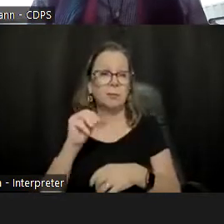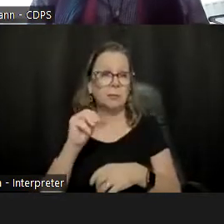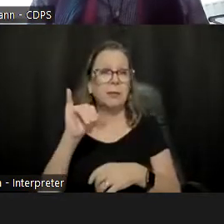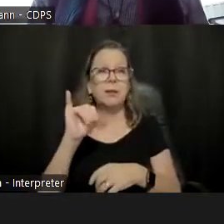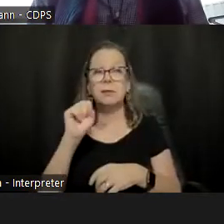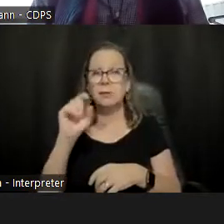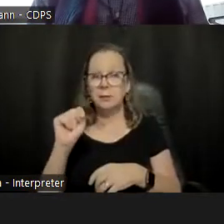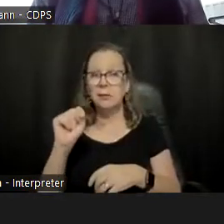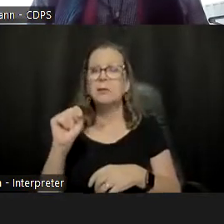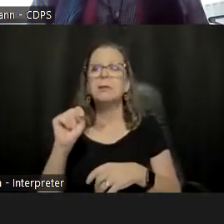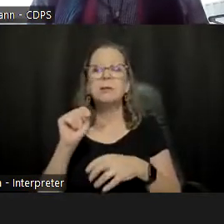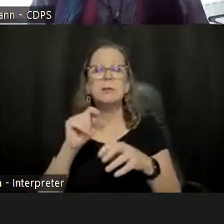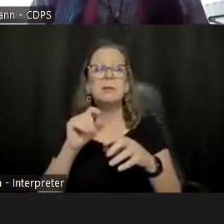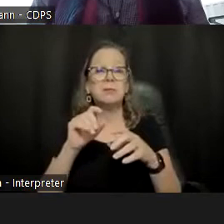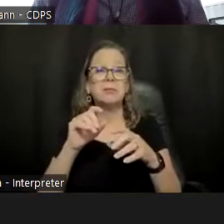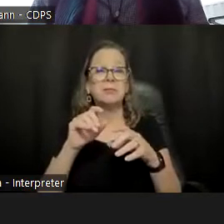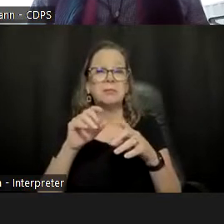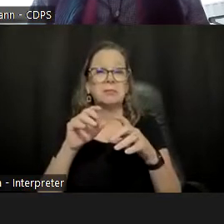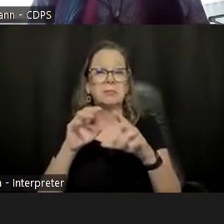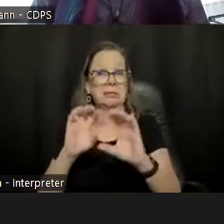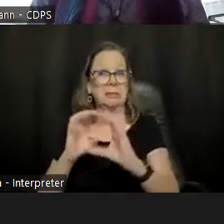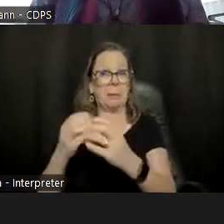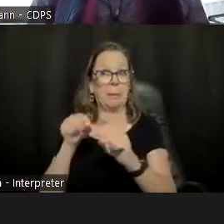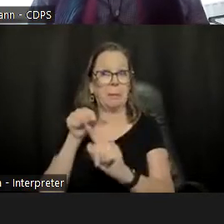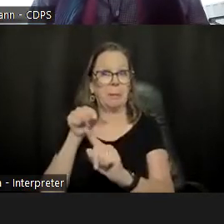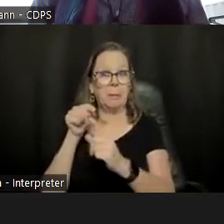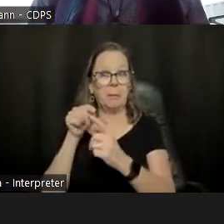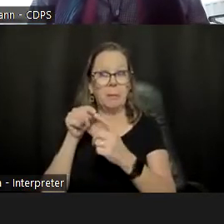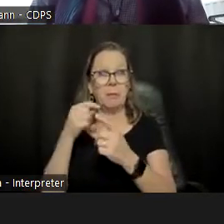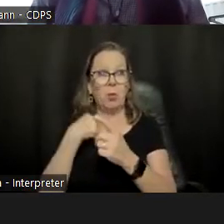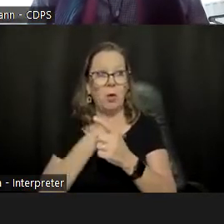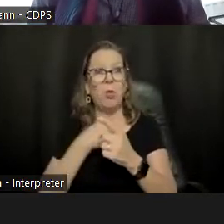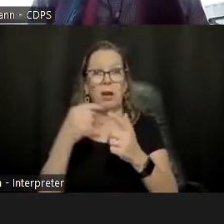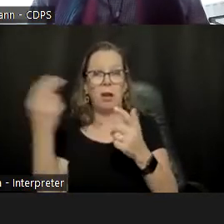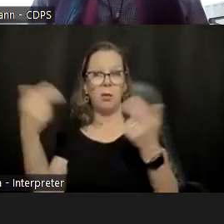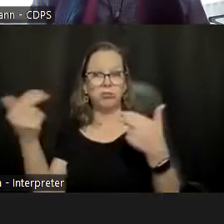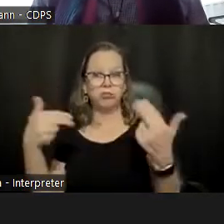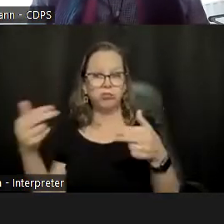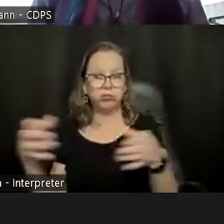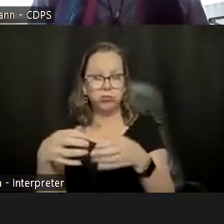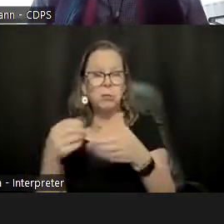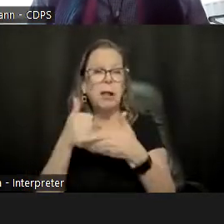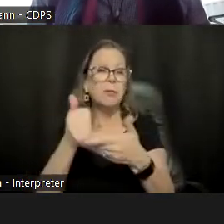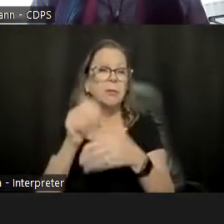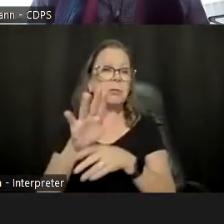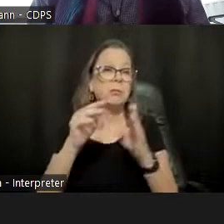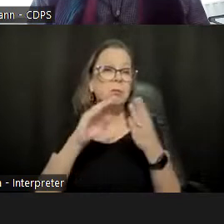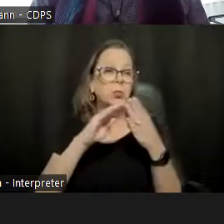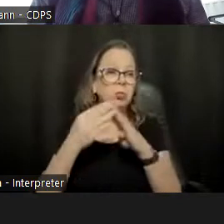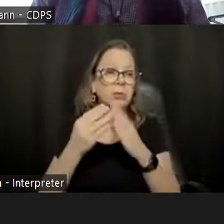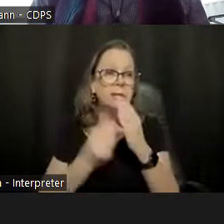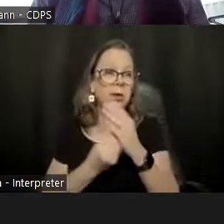CMIST response teams to help your community as they grow.